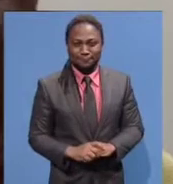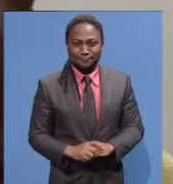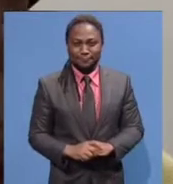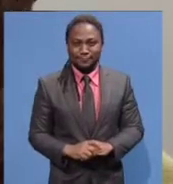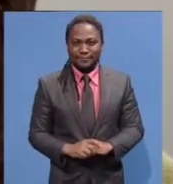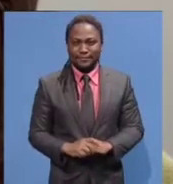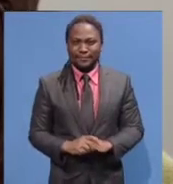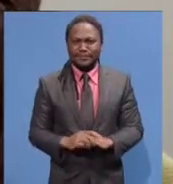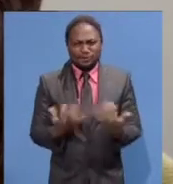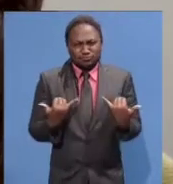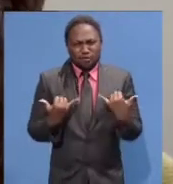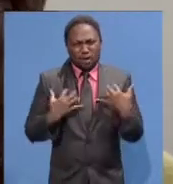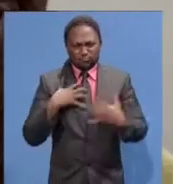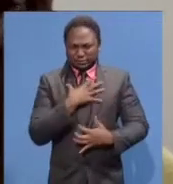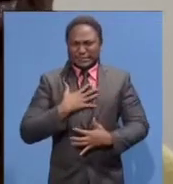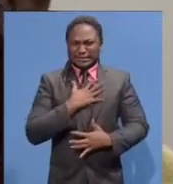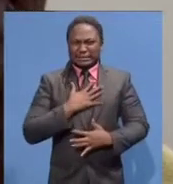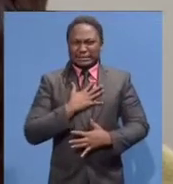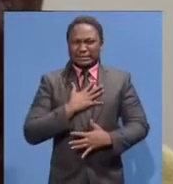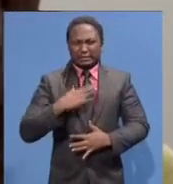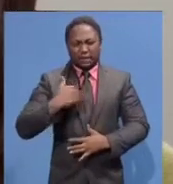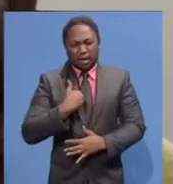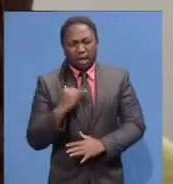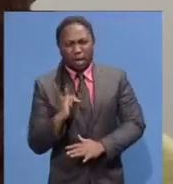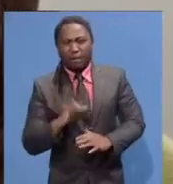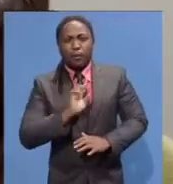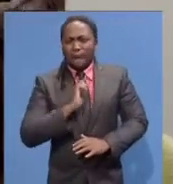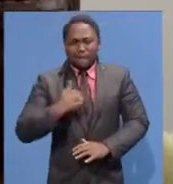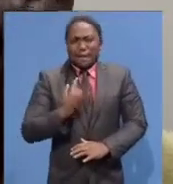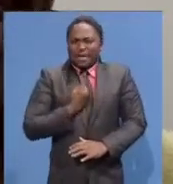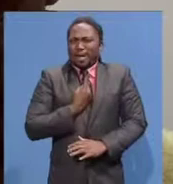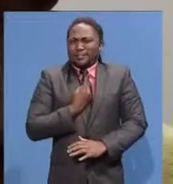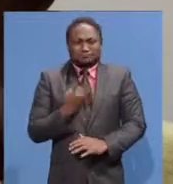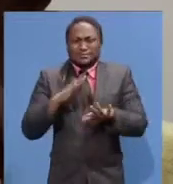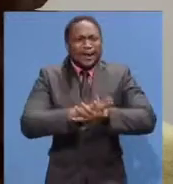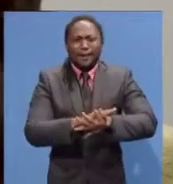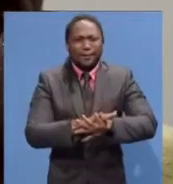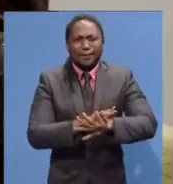Isakhathazeke kakhulu emphefumulweni wami. Ngithi intoni bekungahambi mina into enje